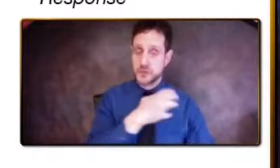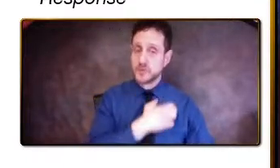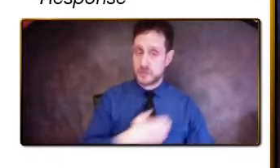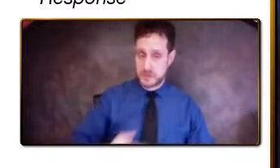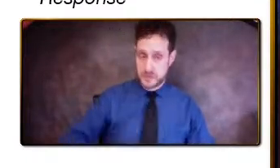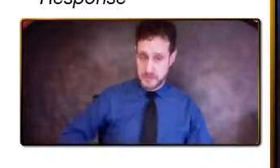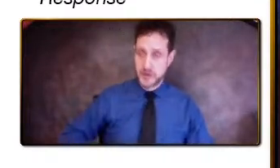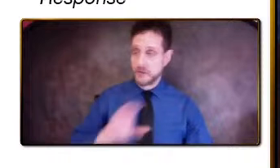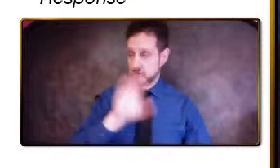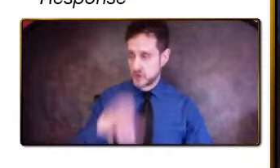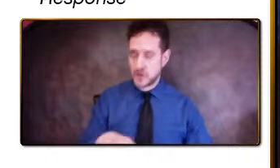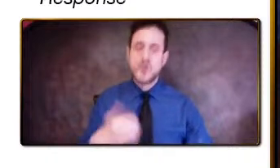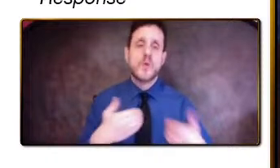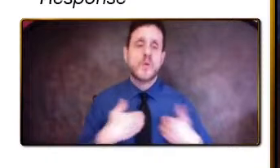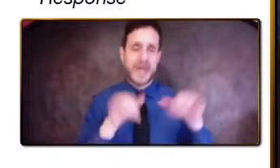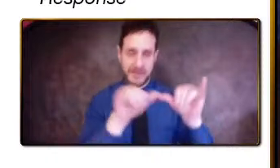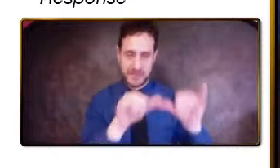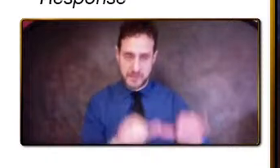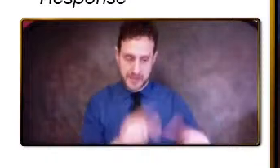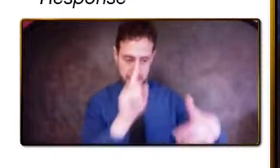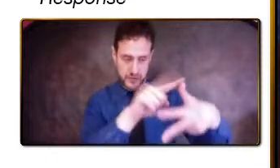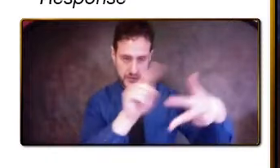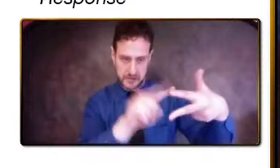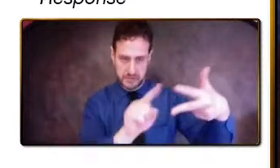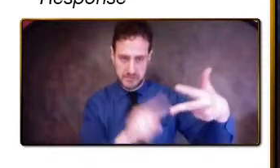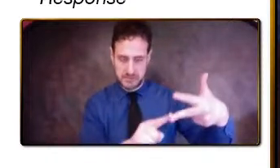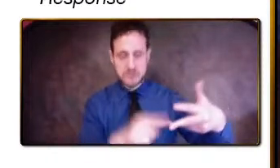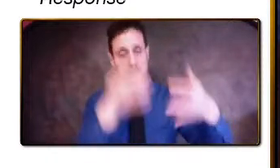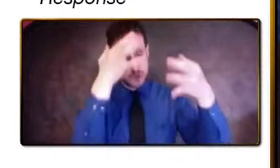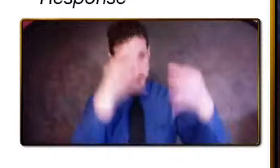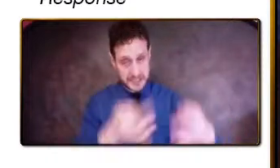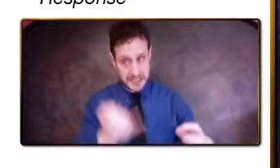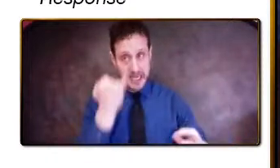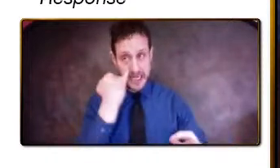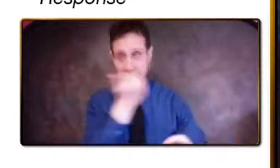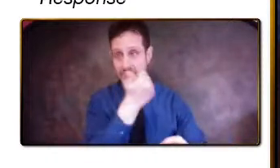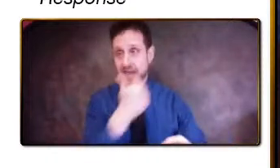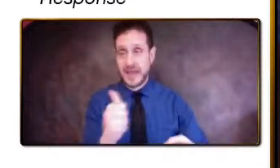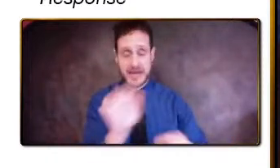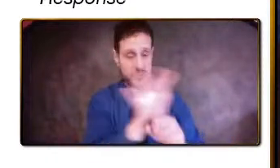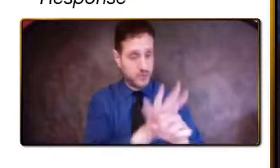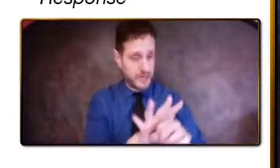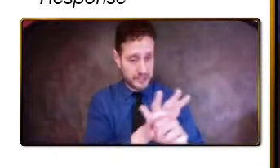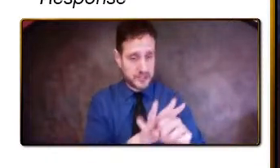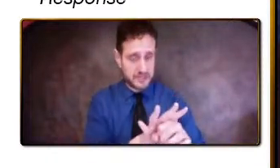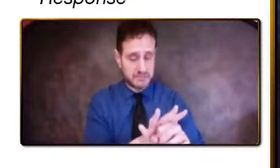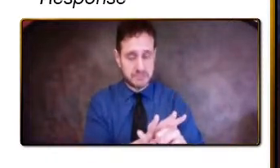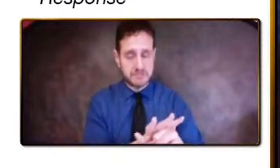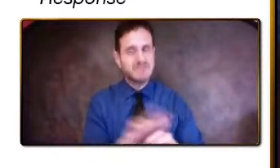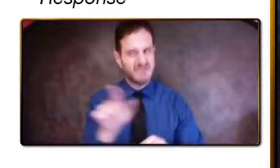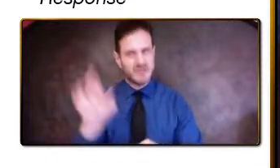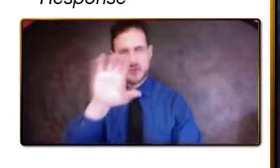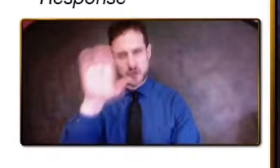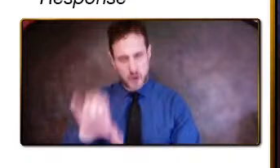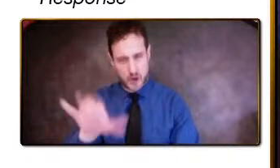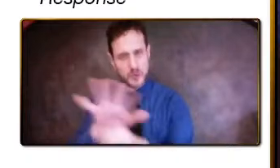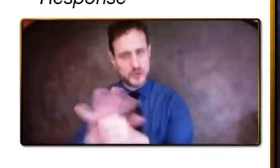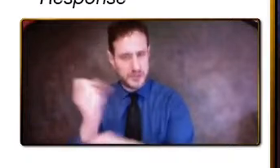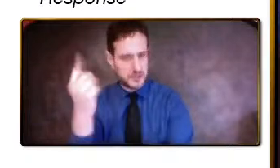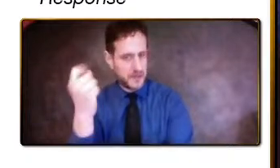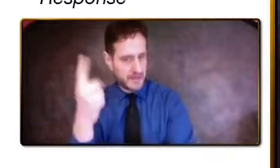time now that determine whether a region, whether it's Region 11, that's Chicago, or any other